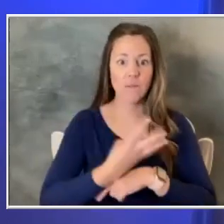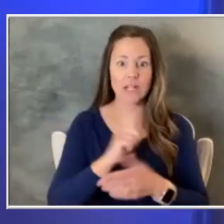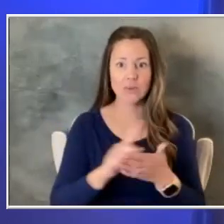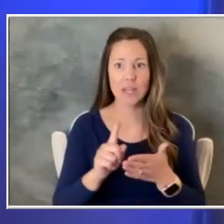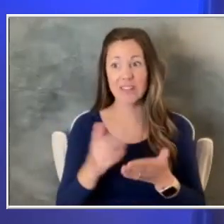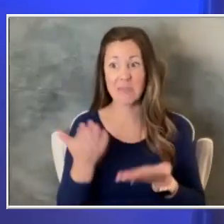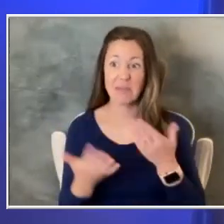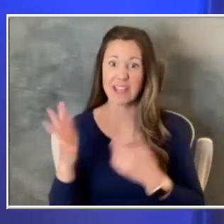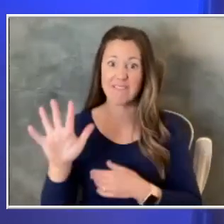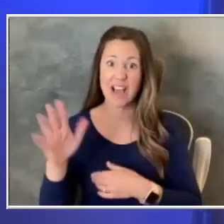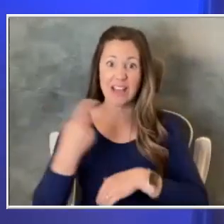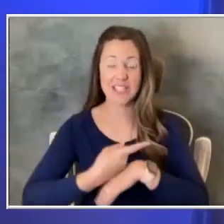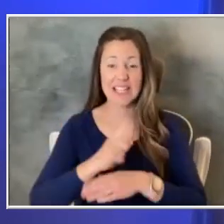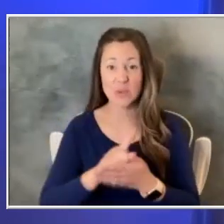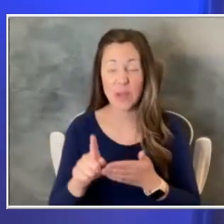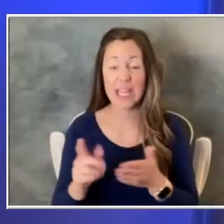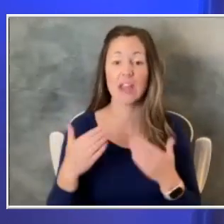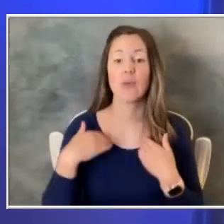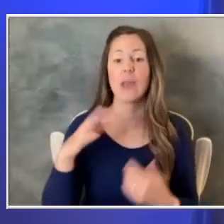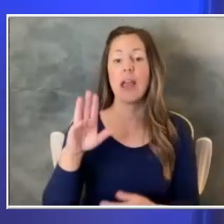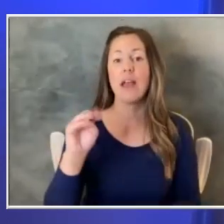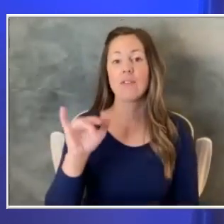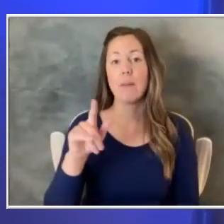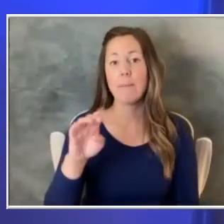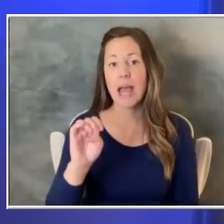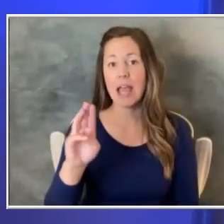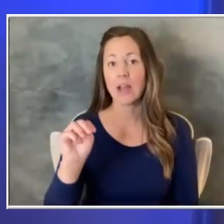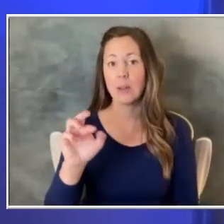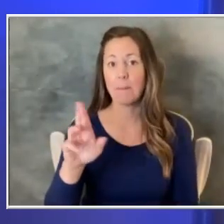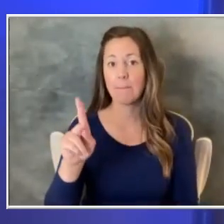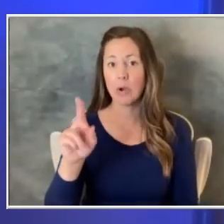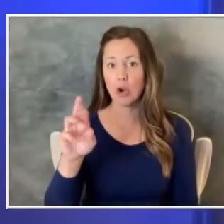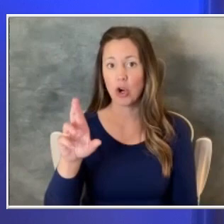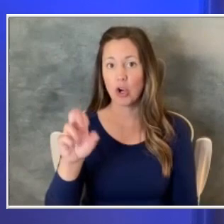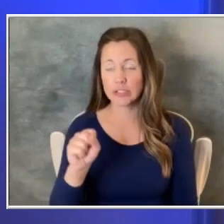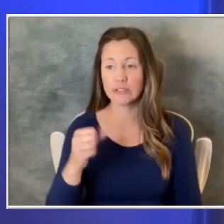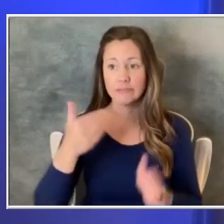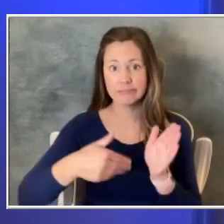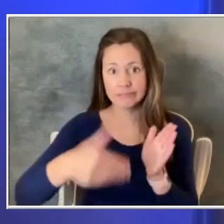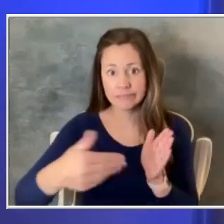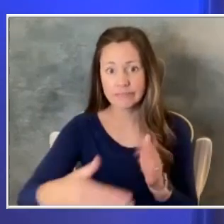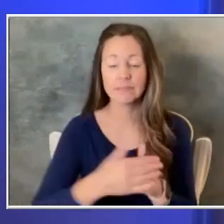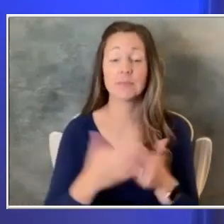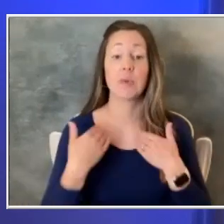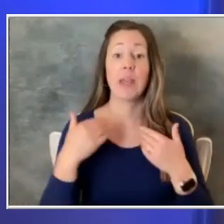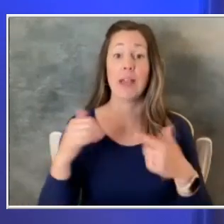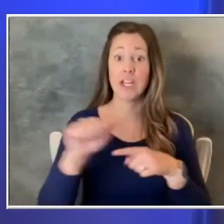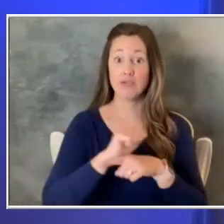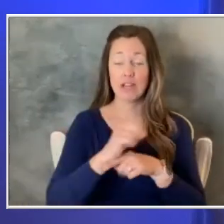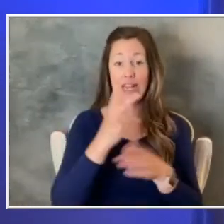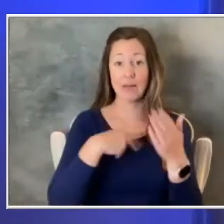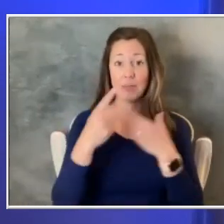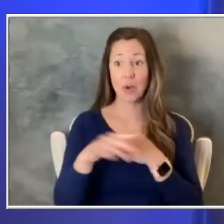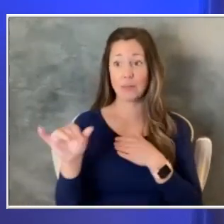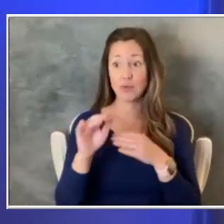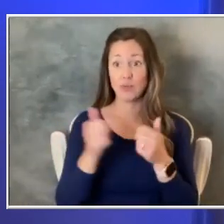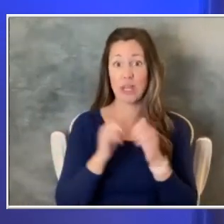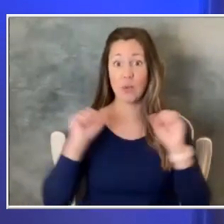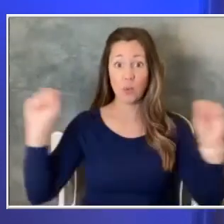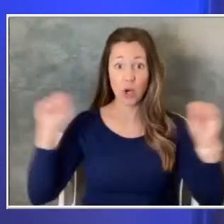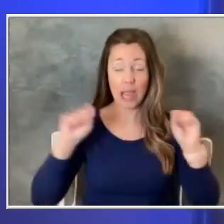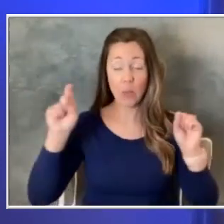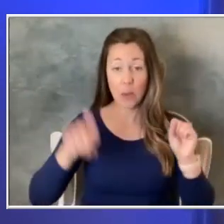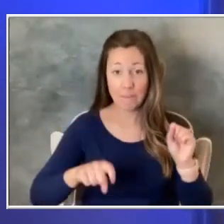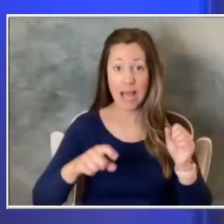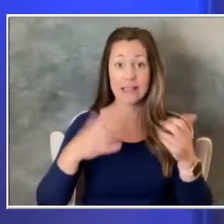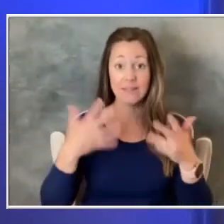week. We have mile markers along the way, and we have this little training peaks program that he's putting in our workouts, and we have to accomplish that. And